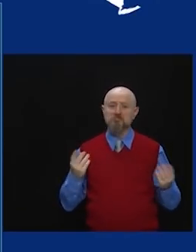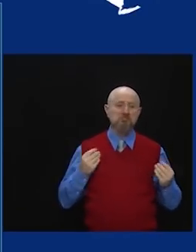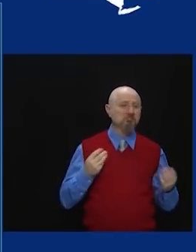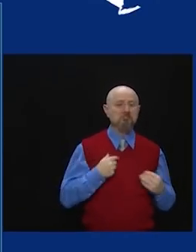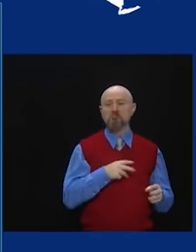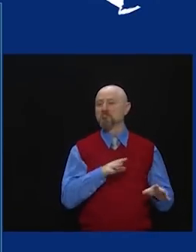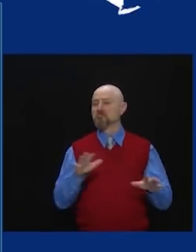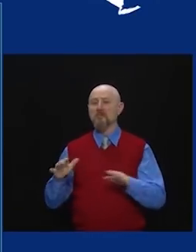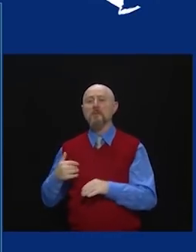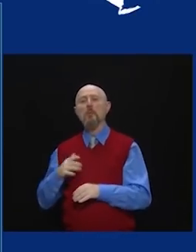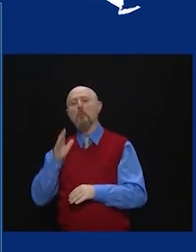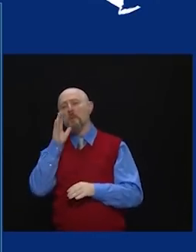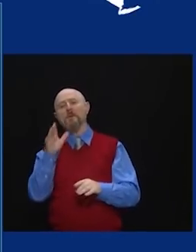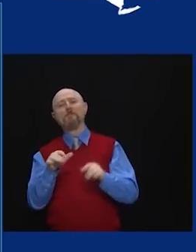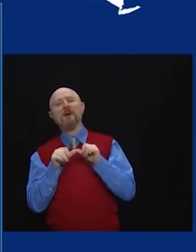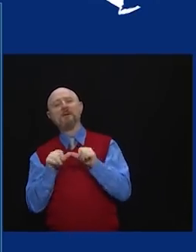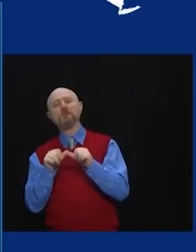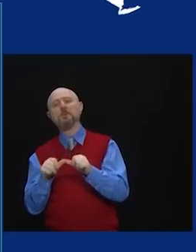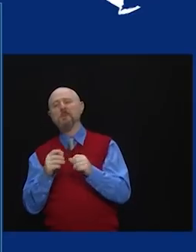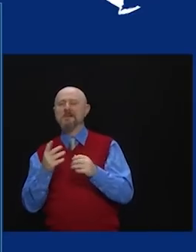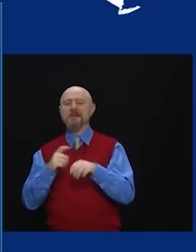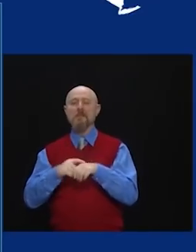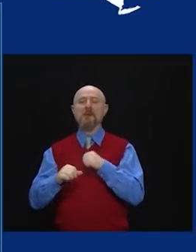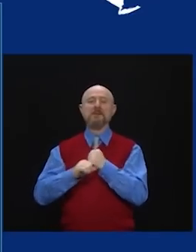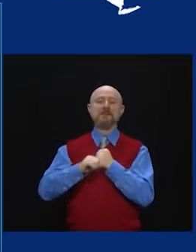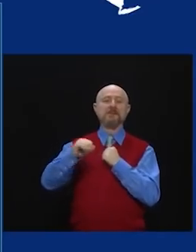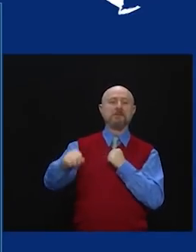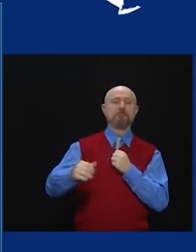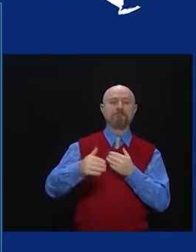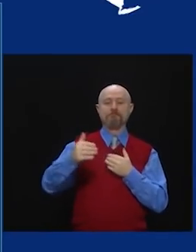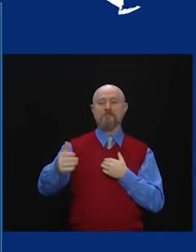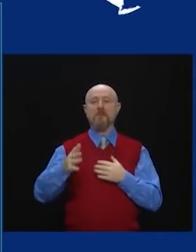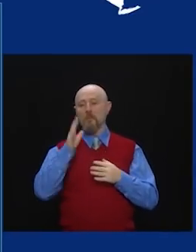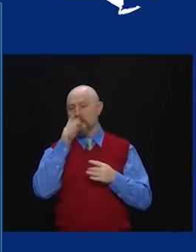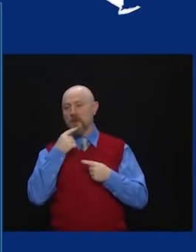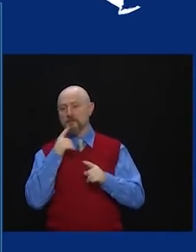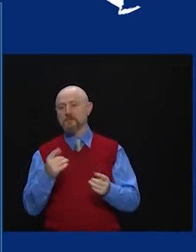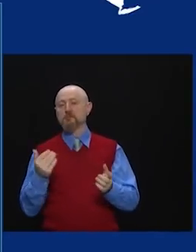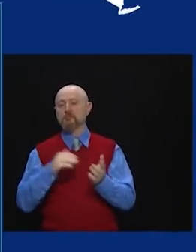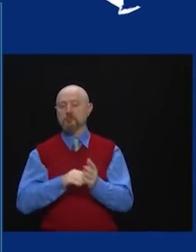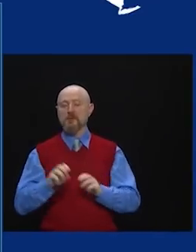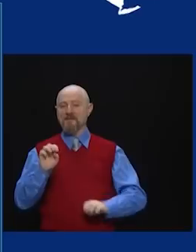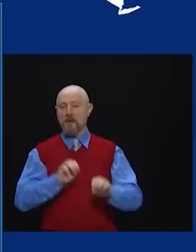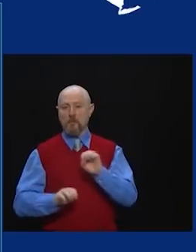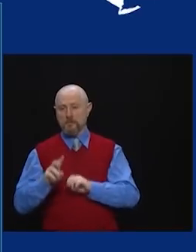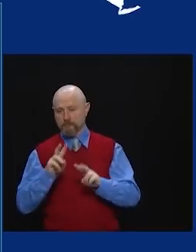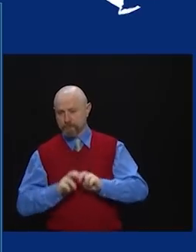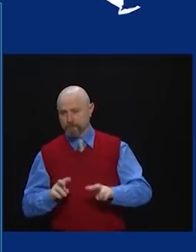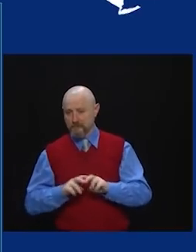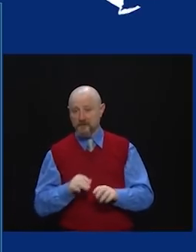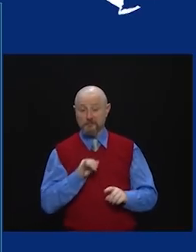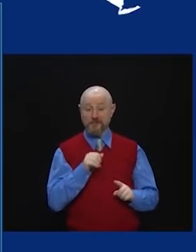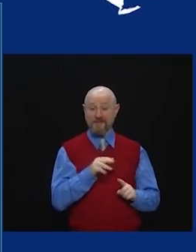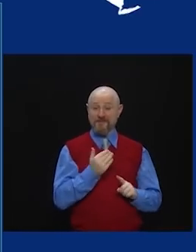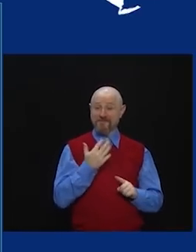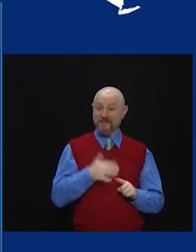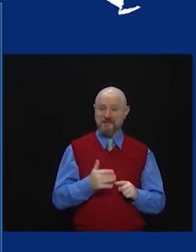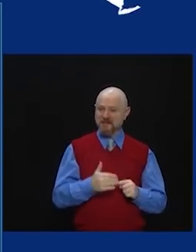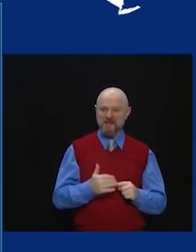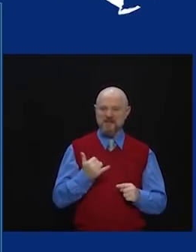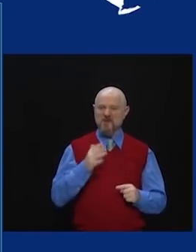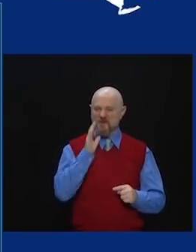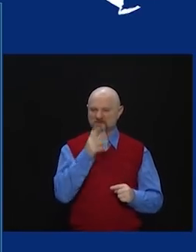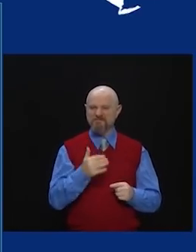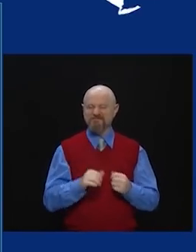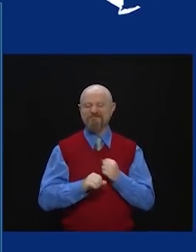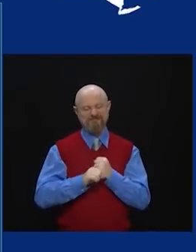reevaluate this before we got to January 15th. In the interest of giving people notice, we are going to extend that because we have seen